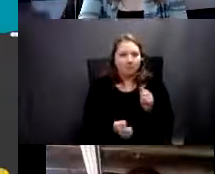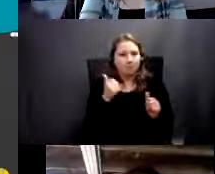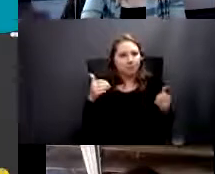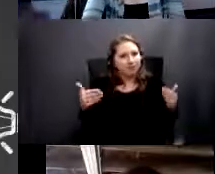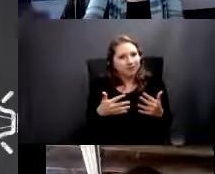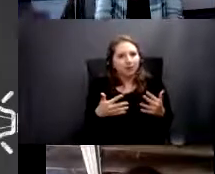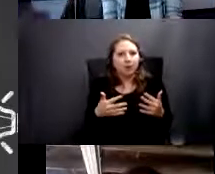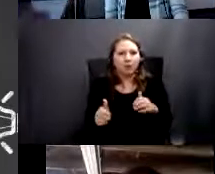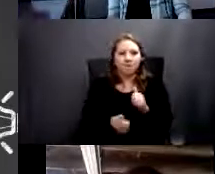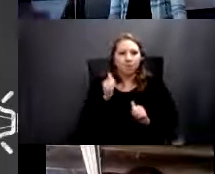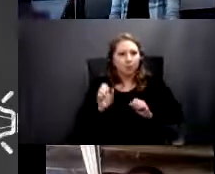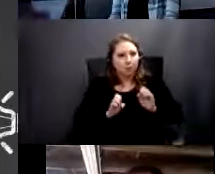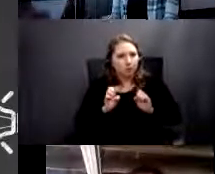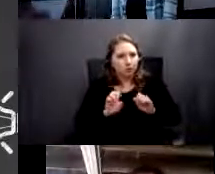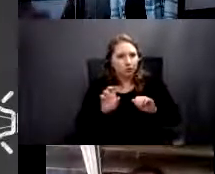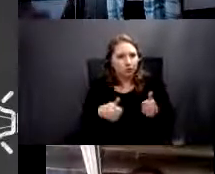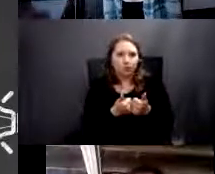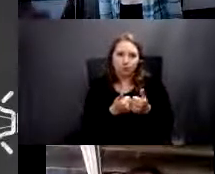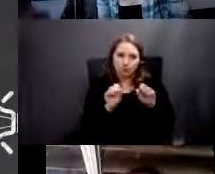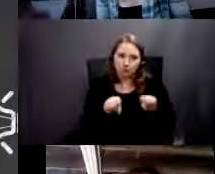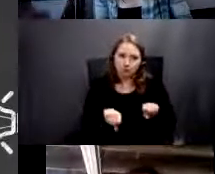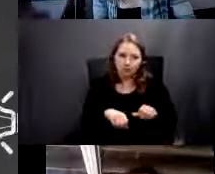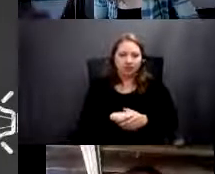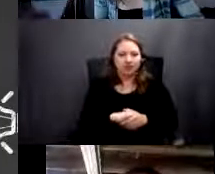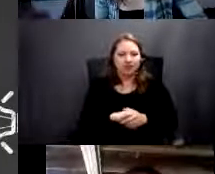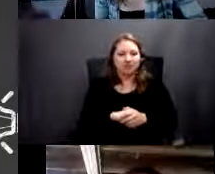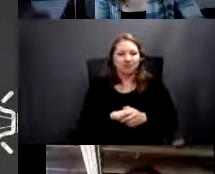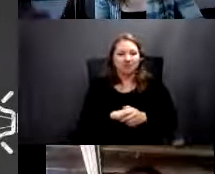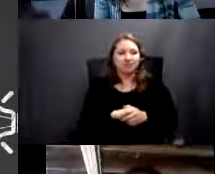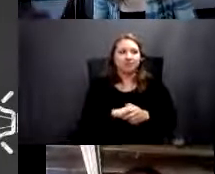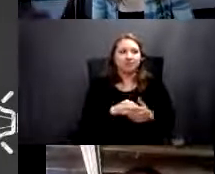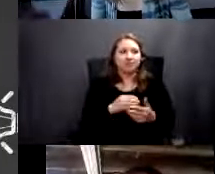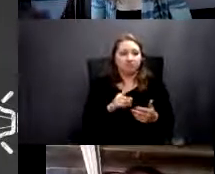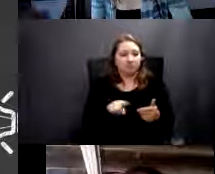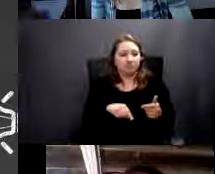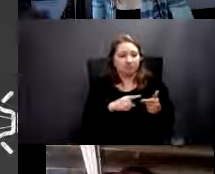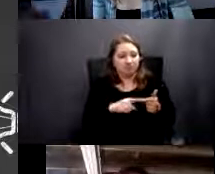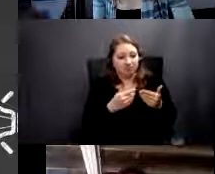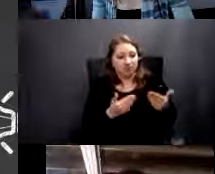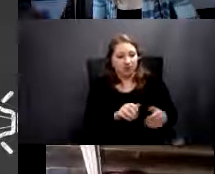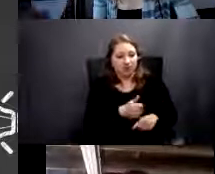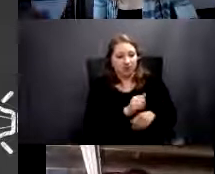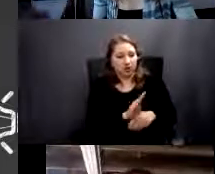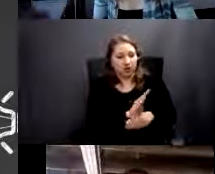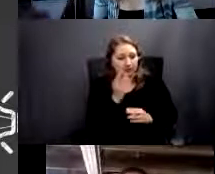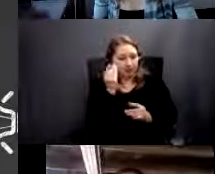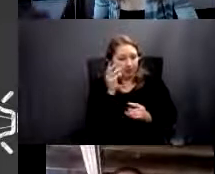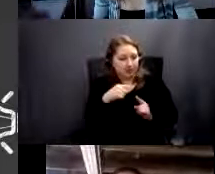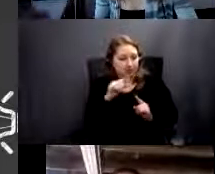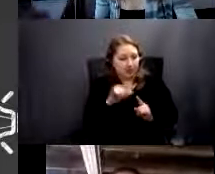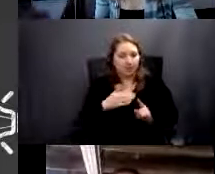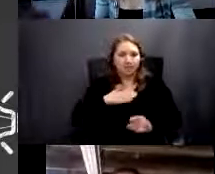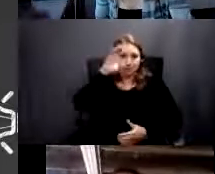emotional challenges in starting your own business. And oftentimes, like my husband and I have talked about this,